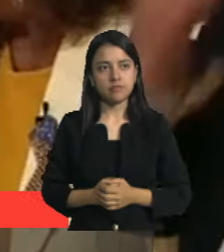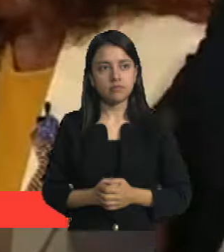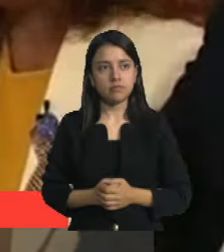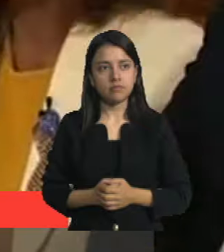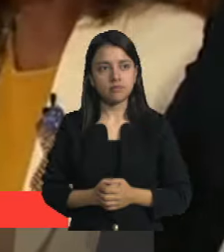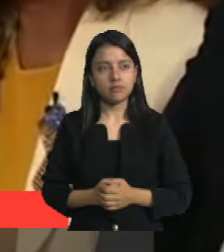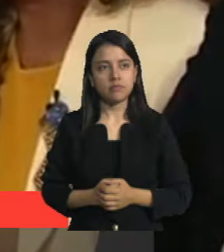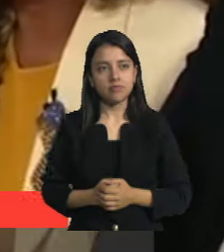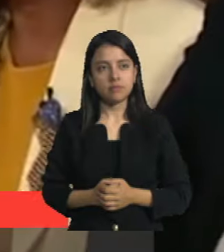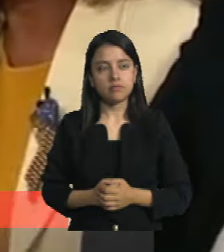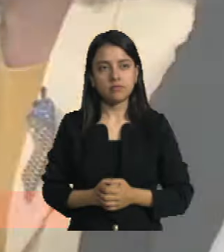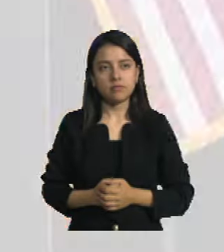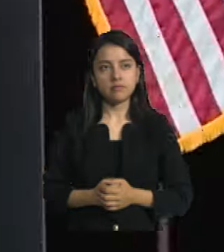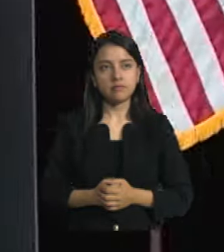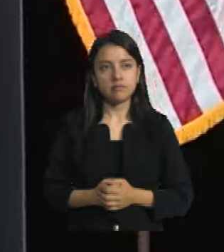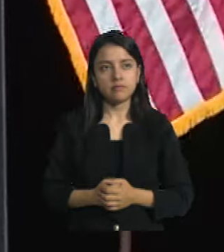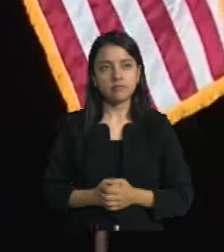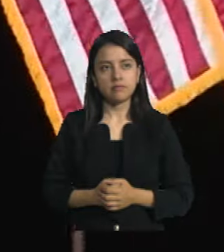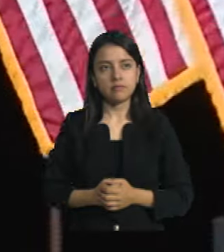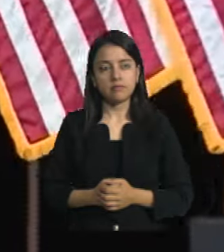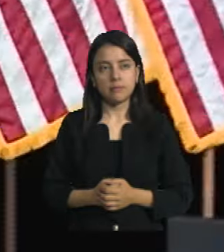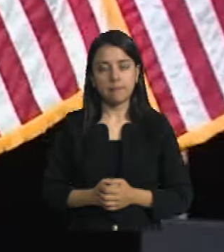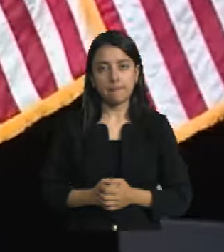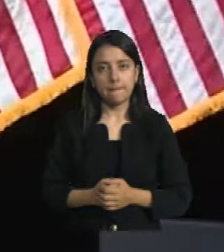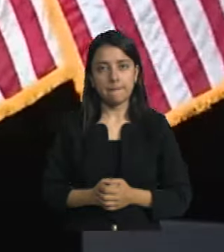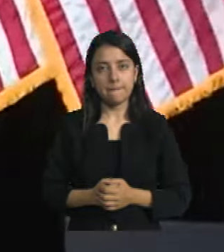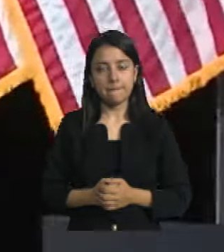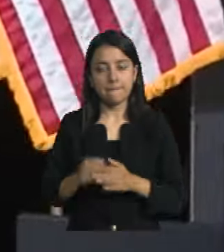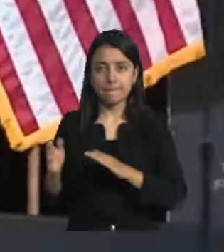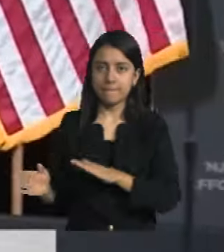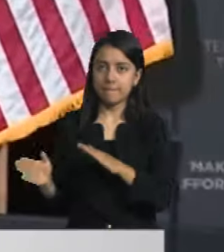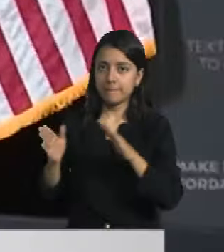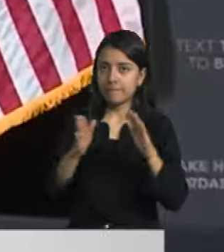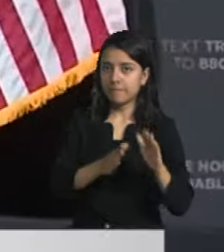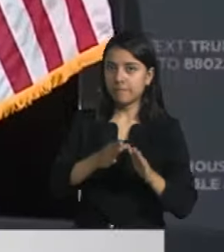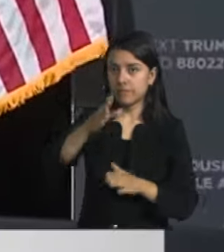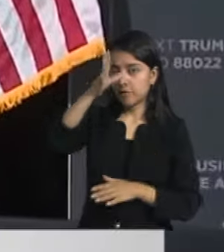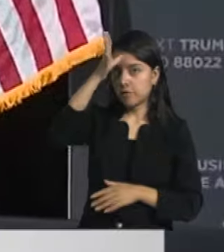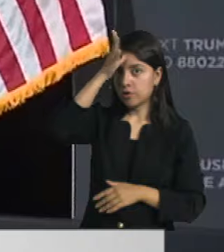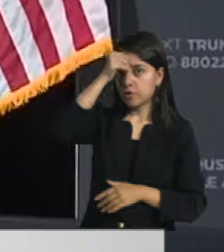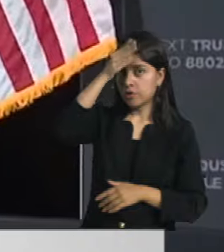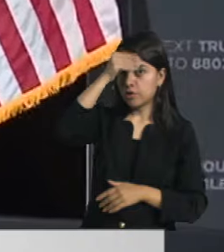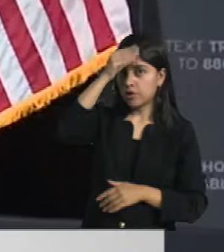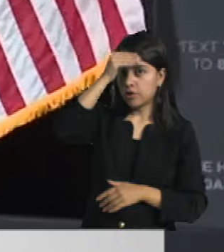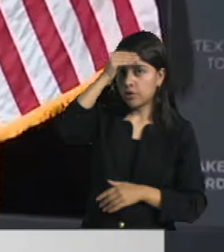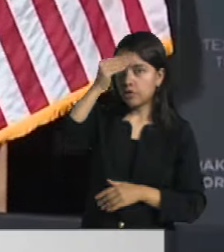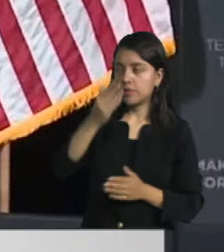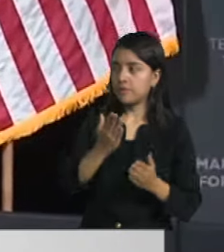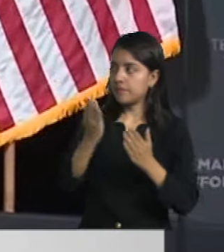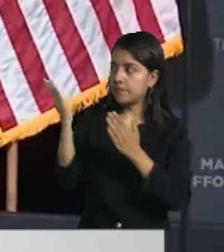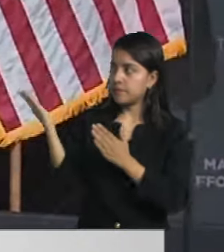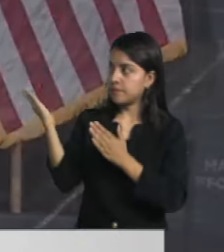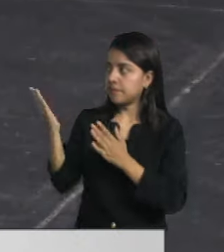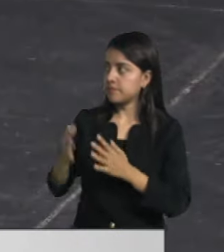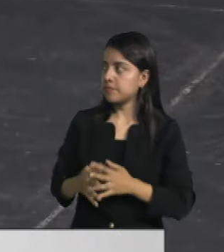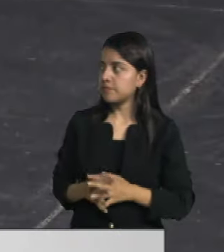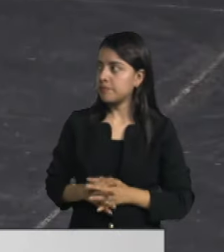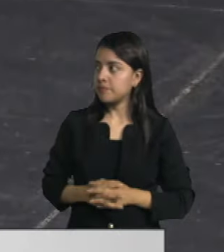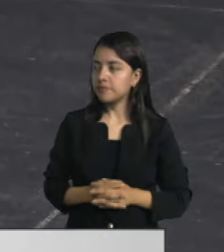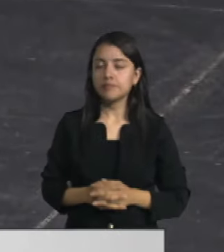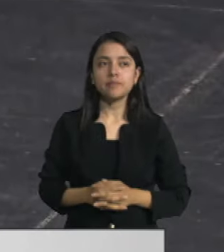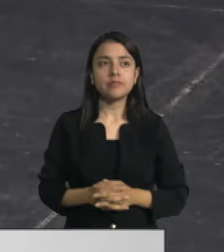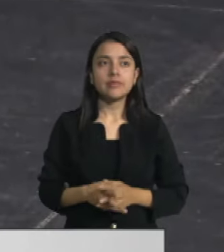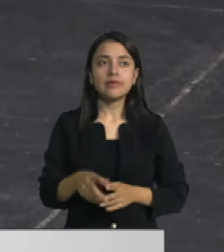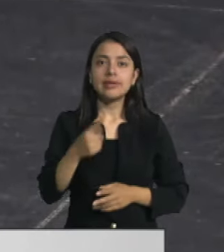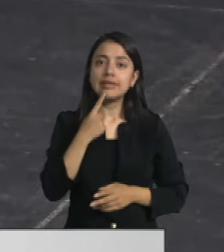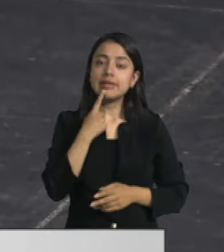These are just common sense. Por otro lado, el republicano Donald Trump, en la cumbre nacional del Consejo Israelí-Americano en Washington,